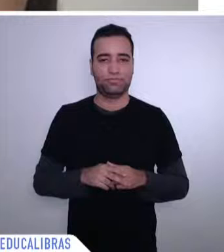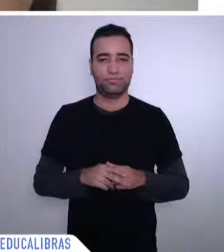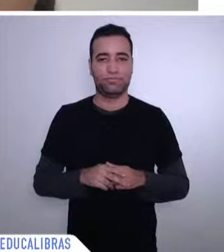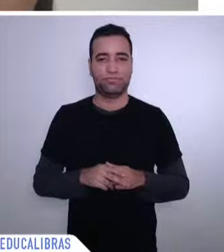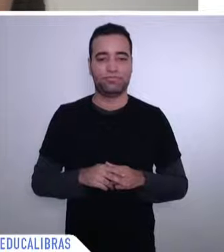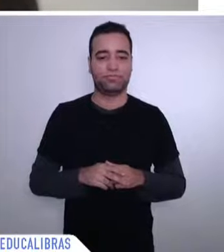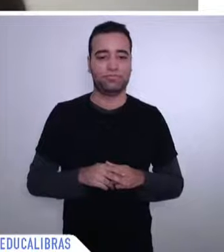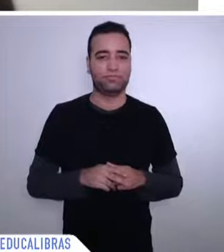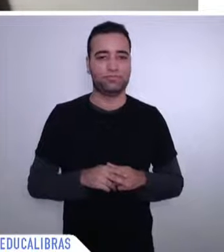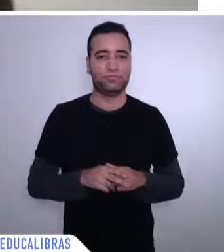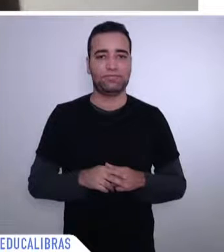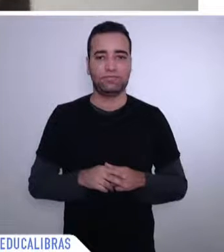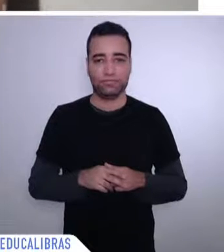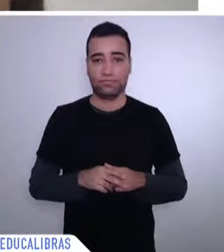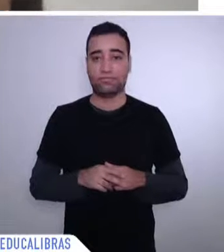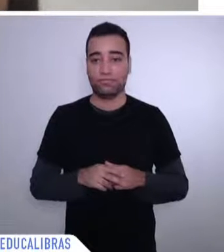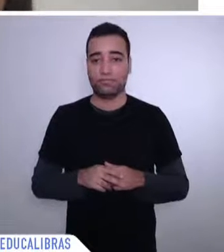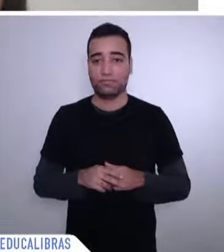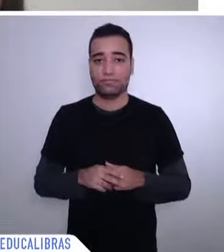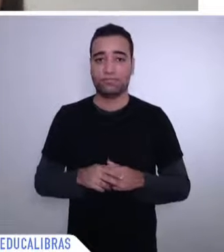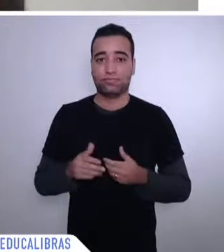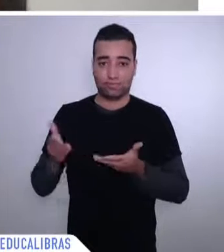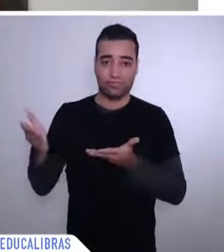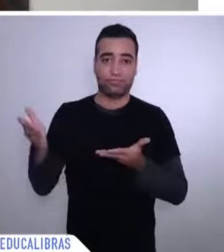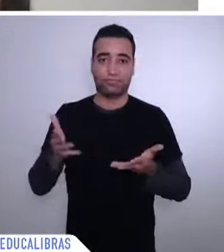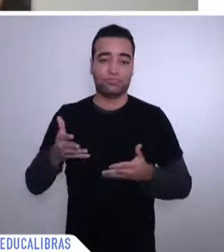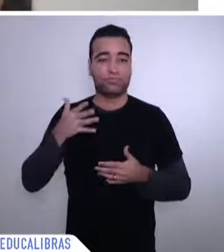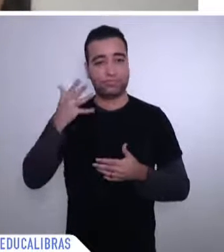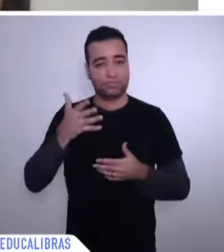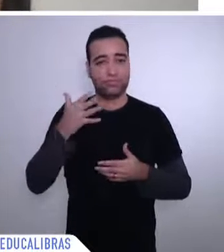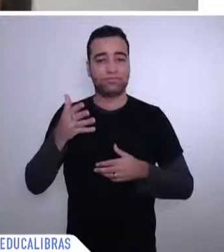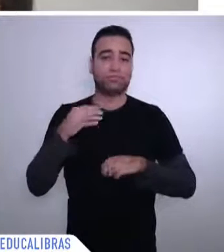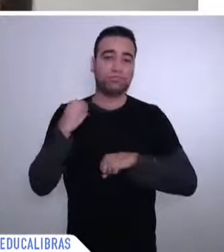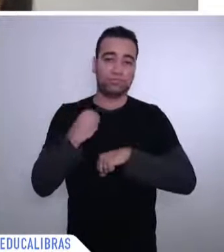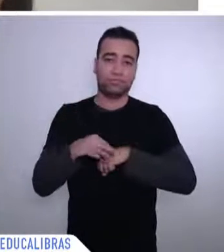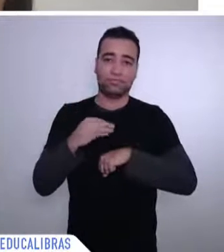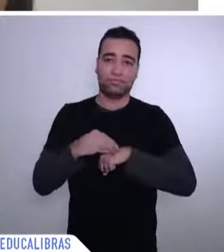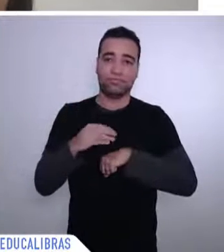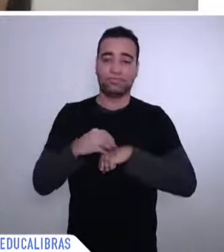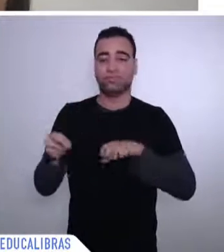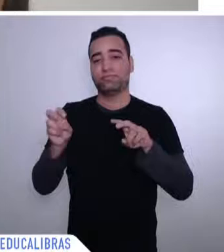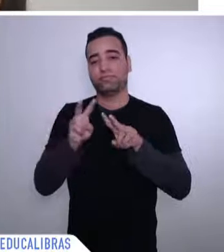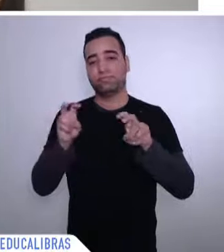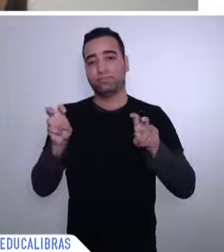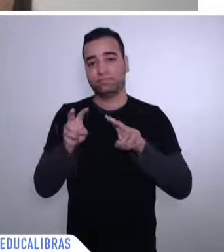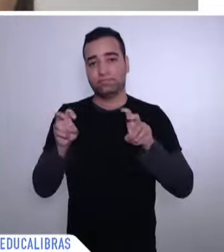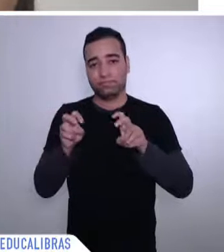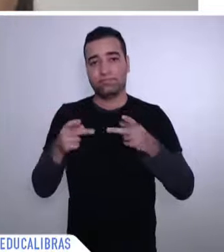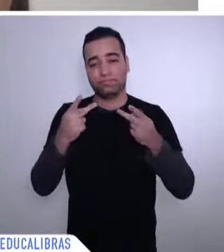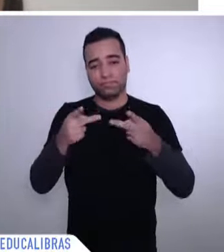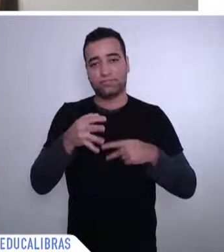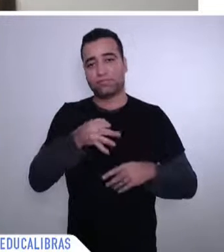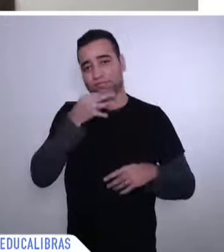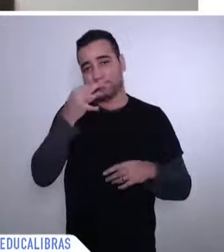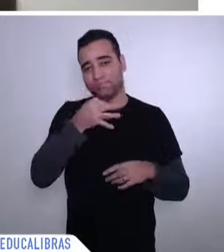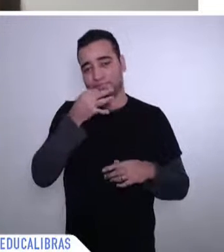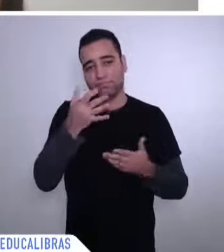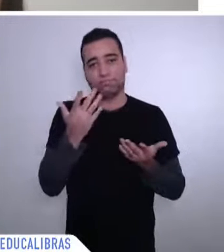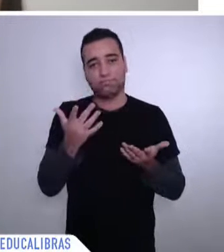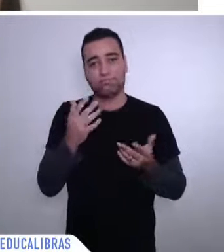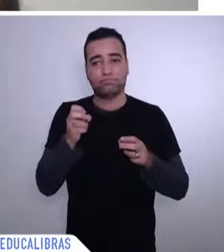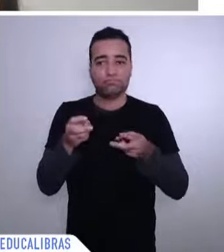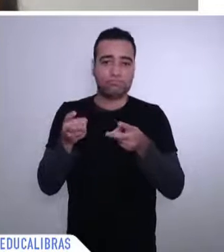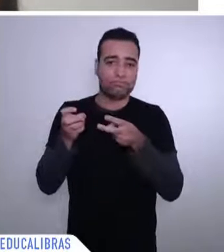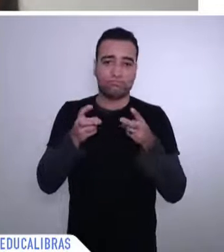glad to get to know more your perception of on the impact of platform economies and